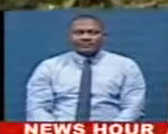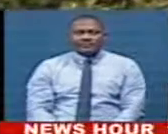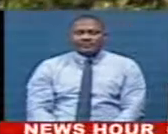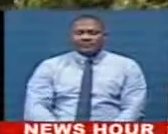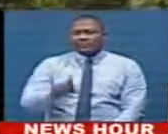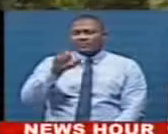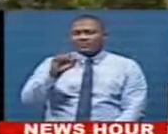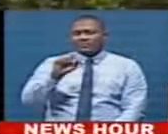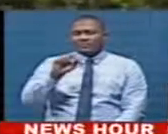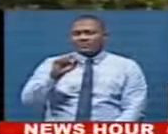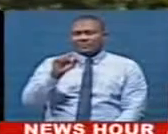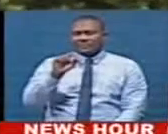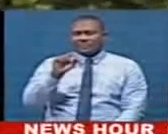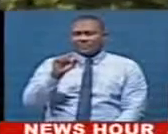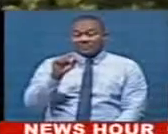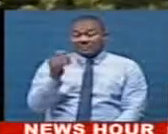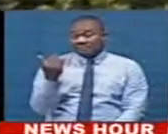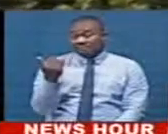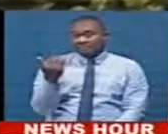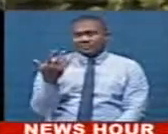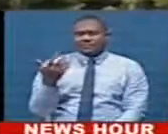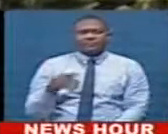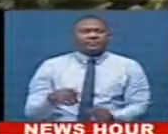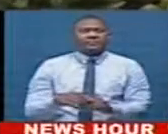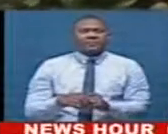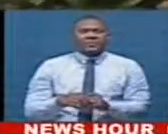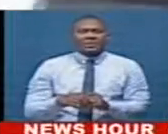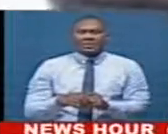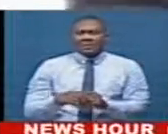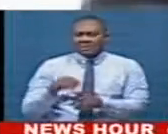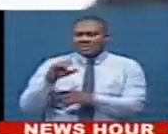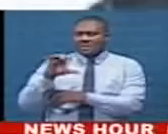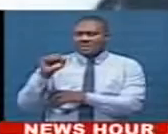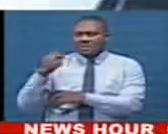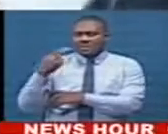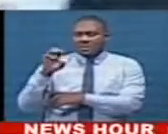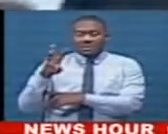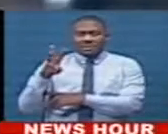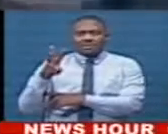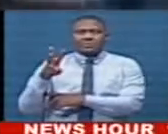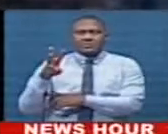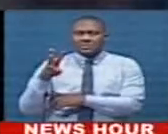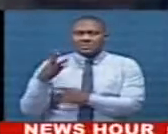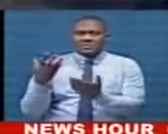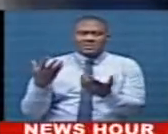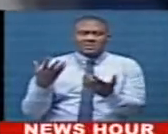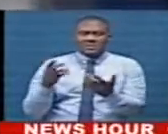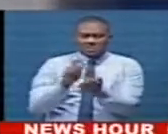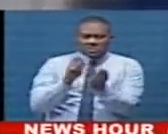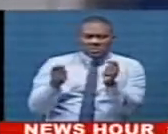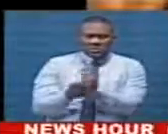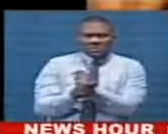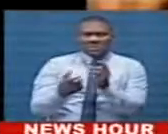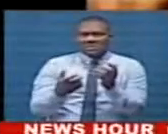In 2015, local processing of raw cashew nuts into kernel fell significantly from 17,600